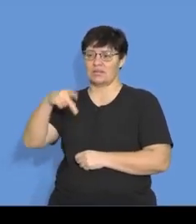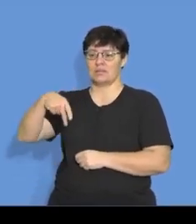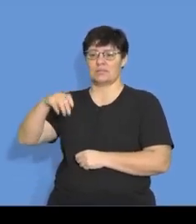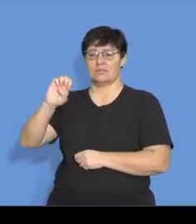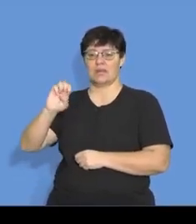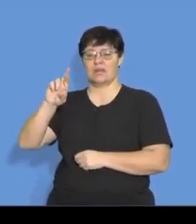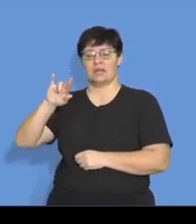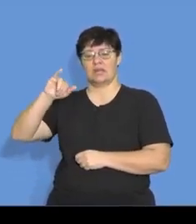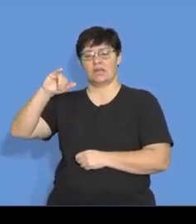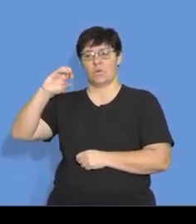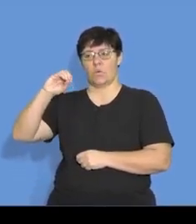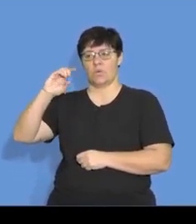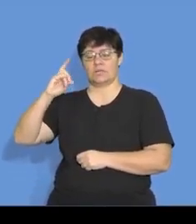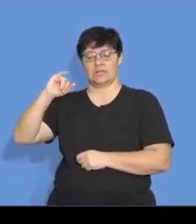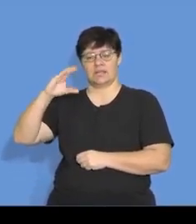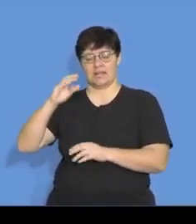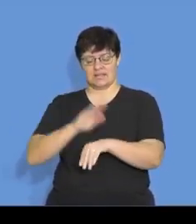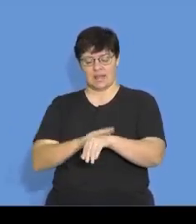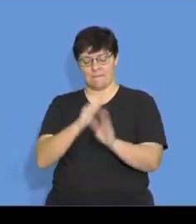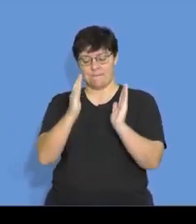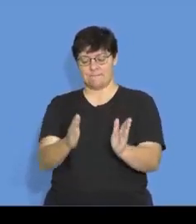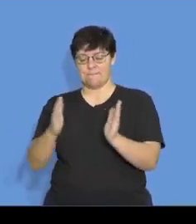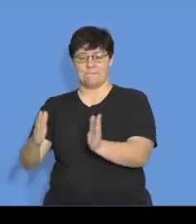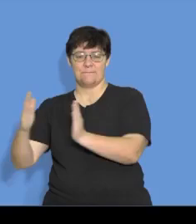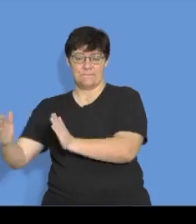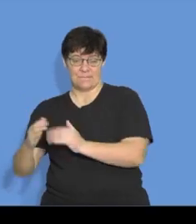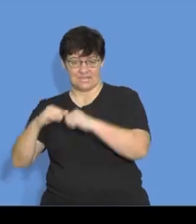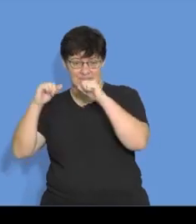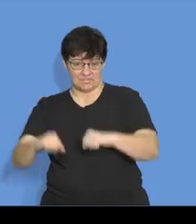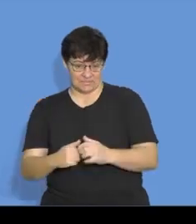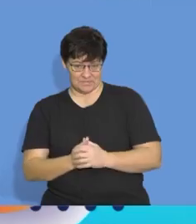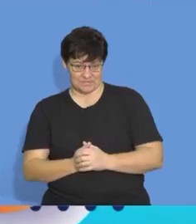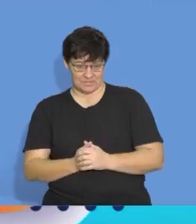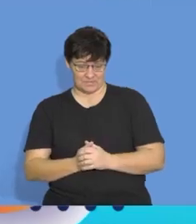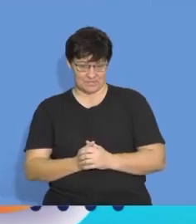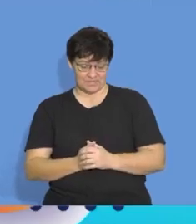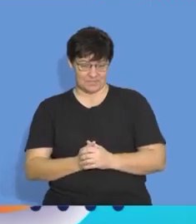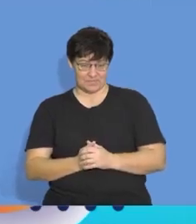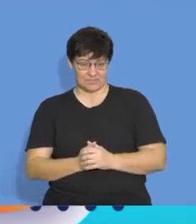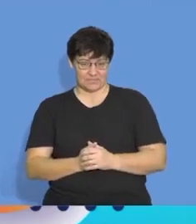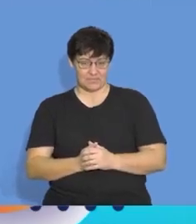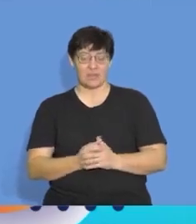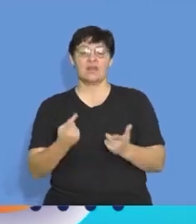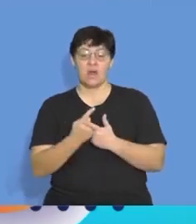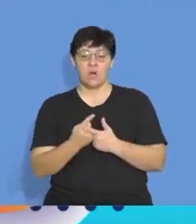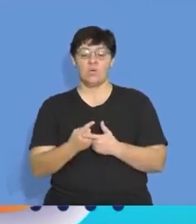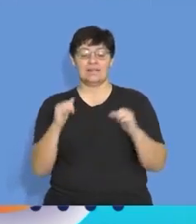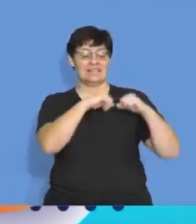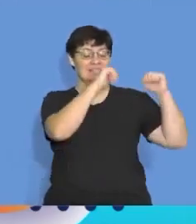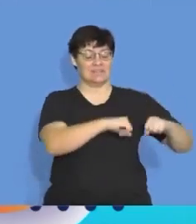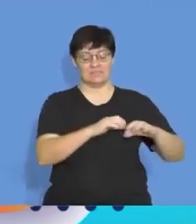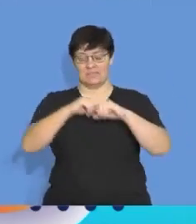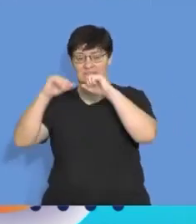as the periodic inventory system. Now remember, we are talking about stock